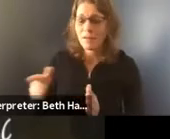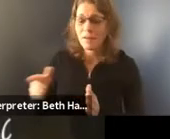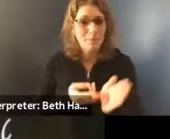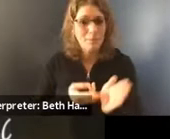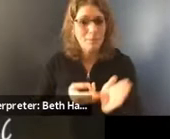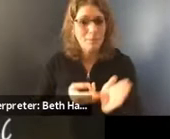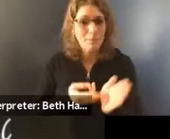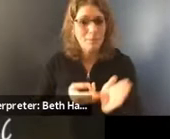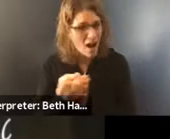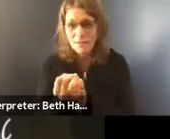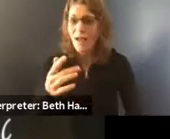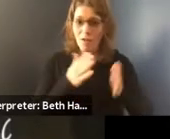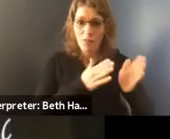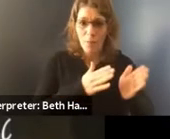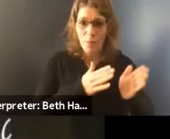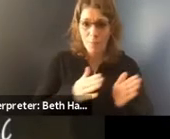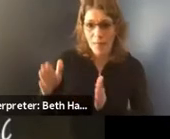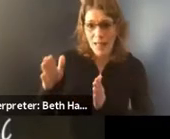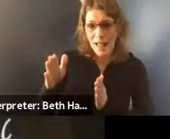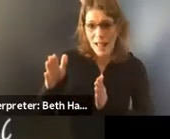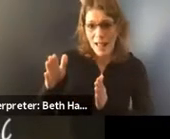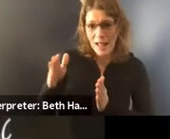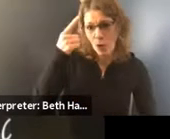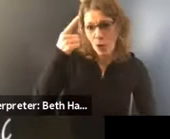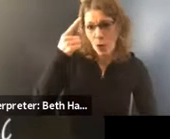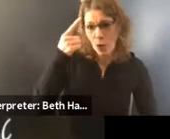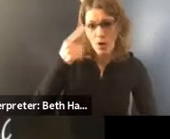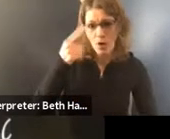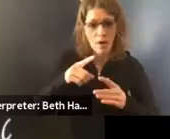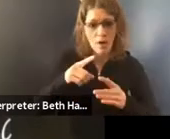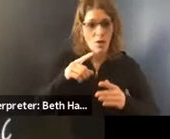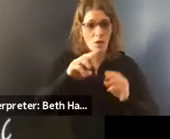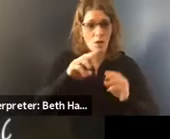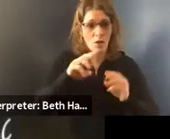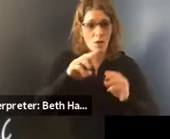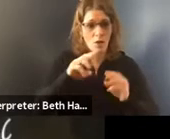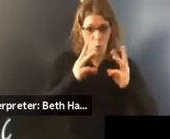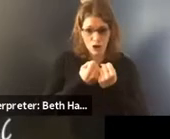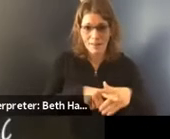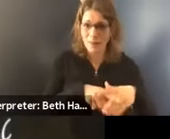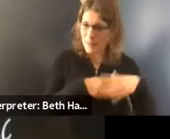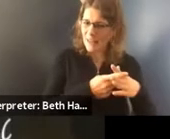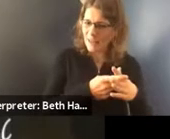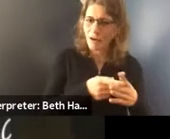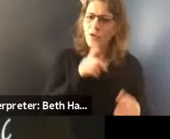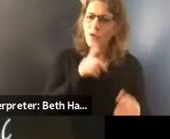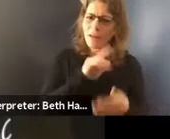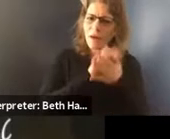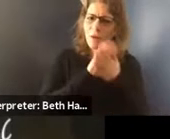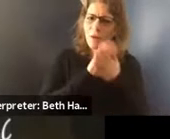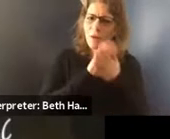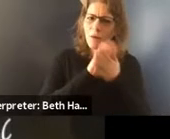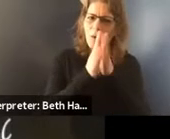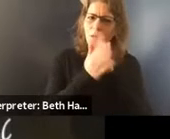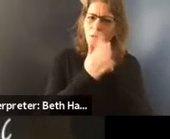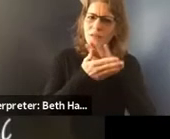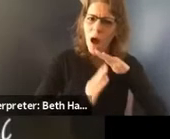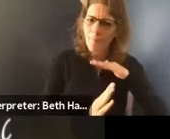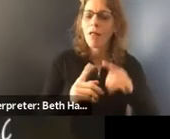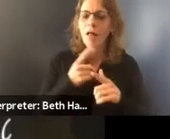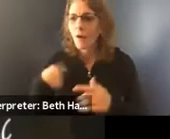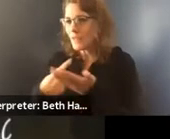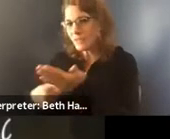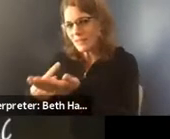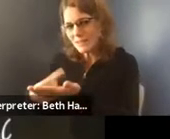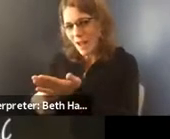workshop at the beginning were humble. And the more that we talked with the facilitators, the more that the program grew. So, now we all